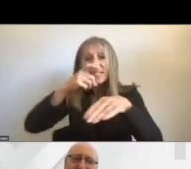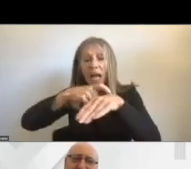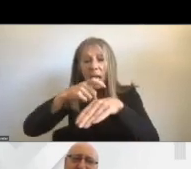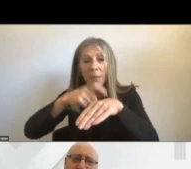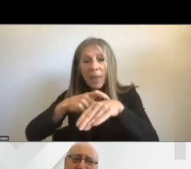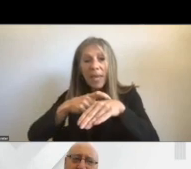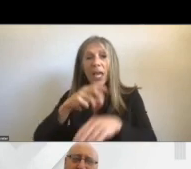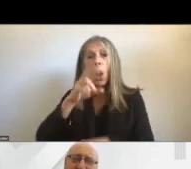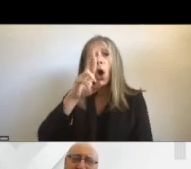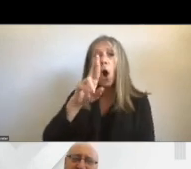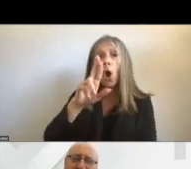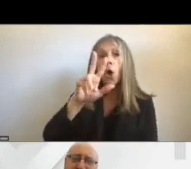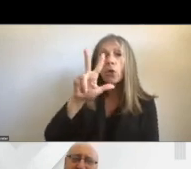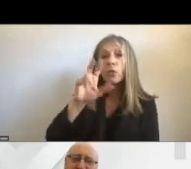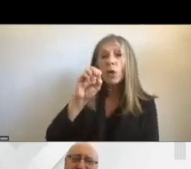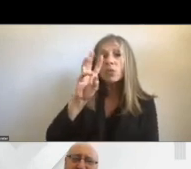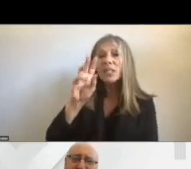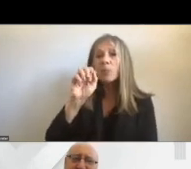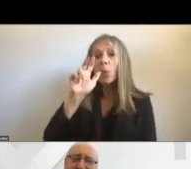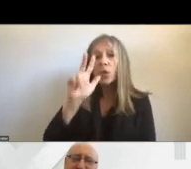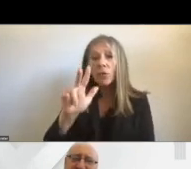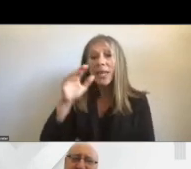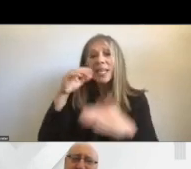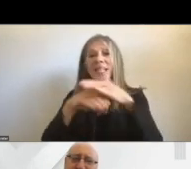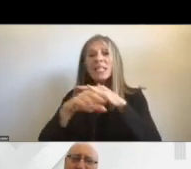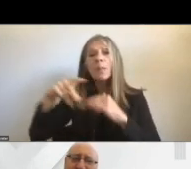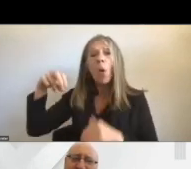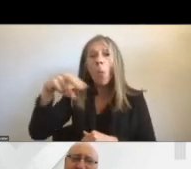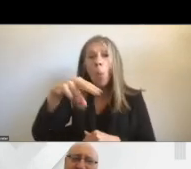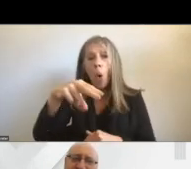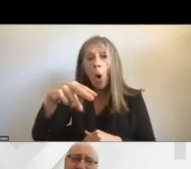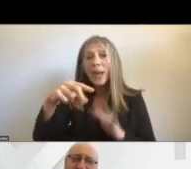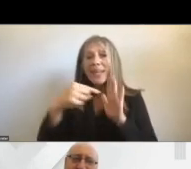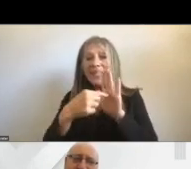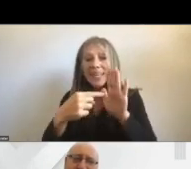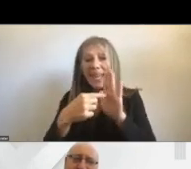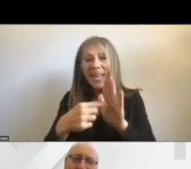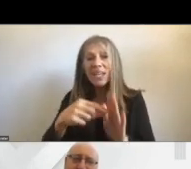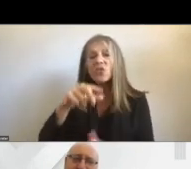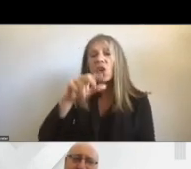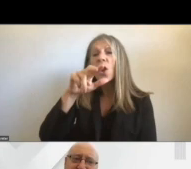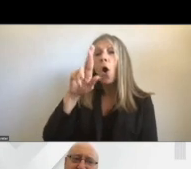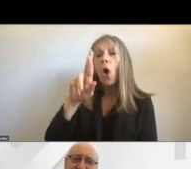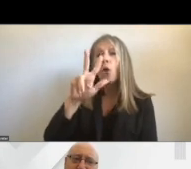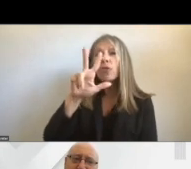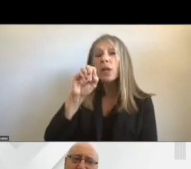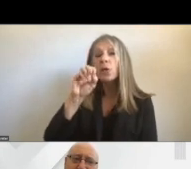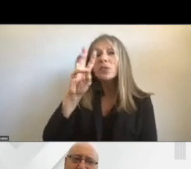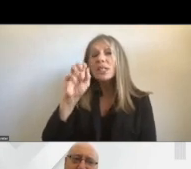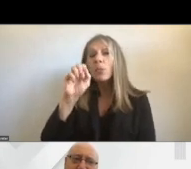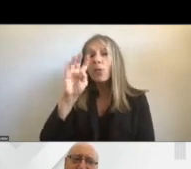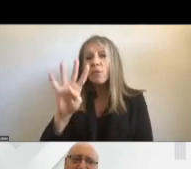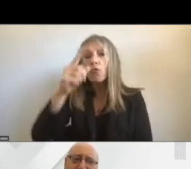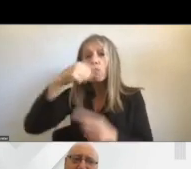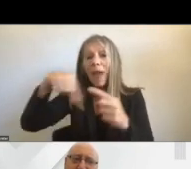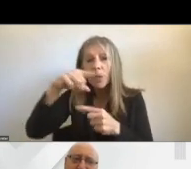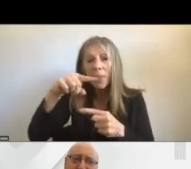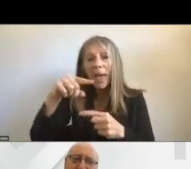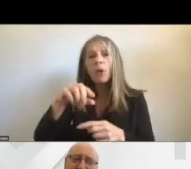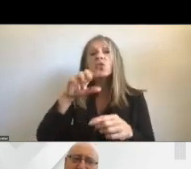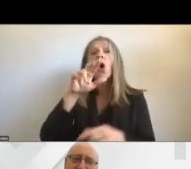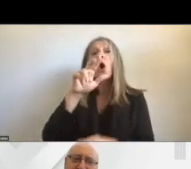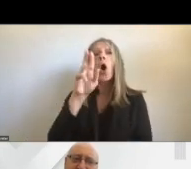At rail vehicle boarding and alighting areas at sidewalk or street level transit stops, they must extend the full length